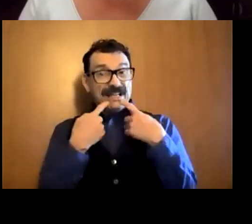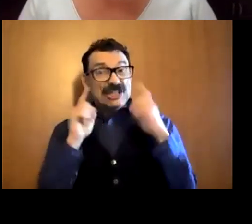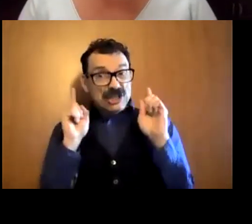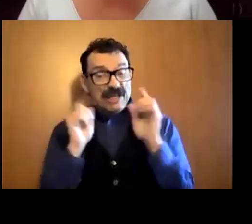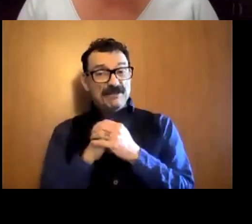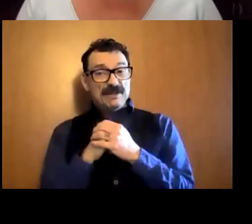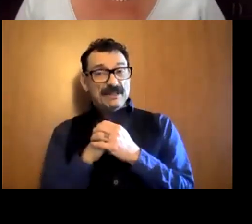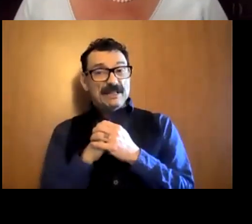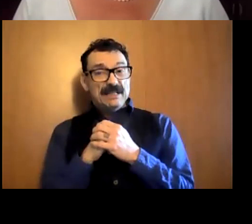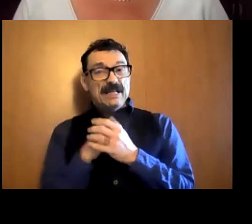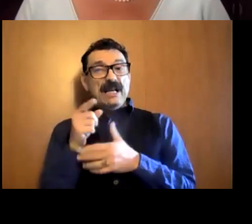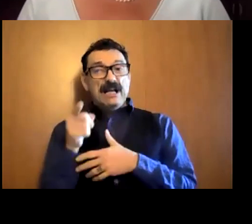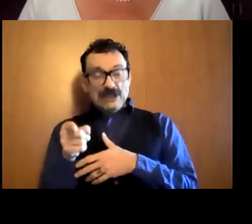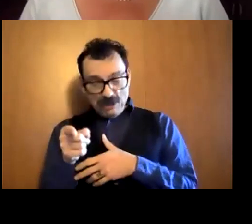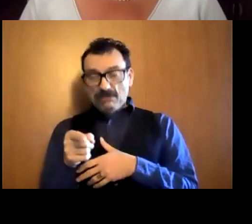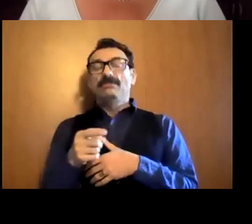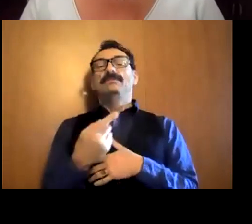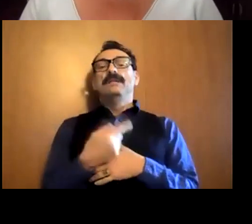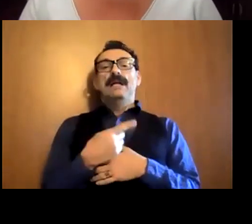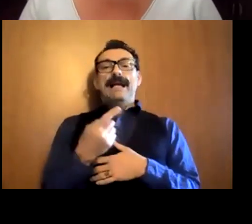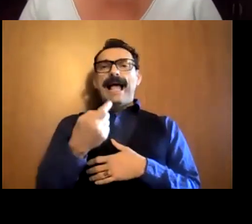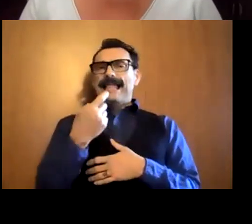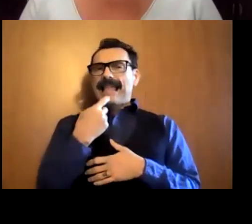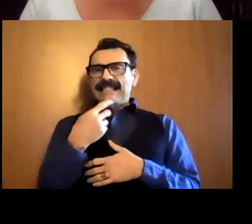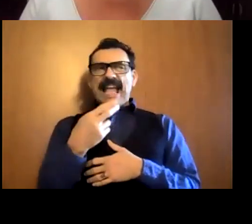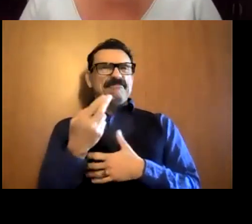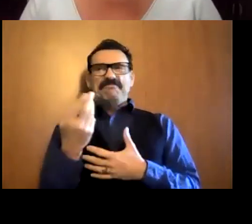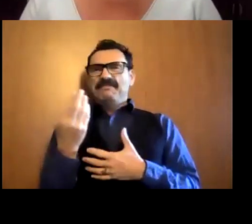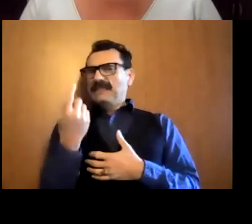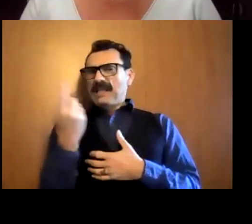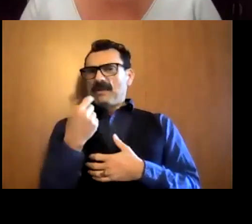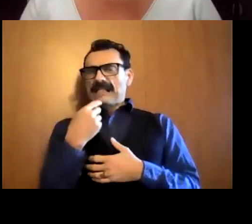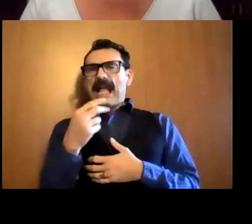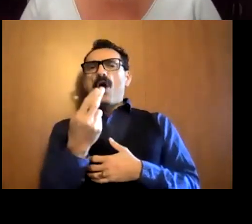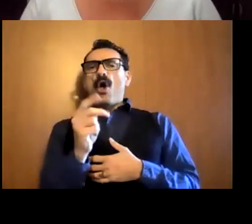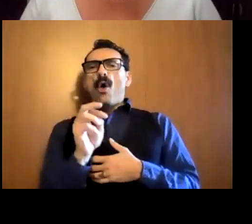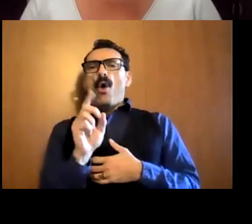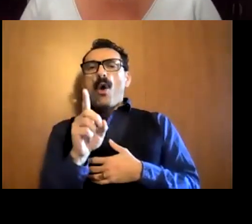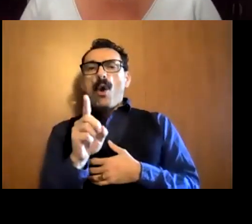getting to herd immunity is like chasing a magical unicorn.